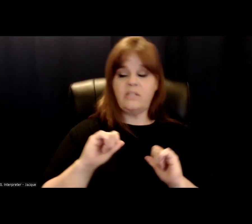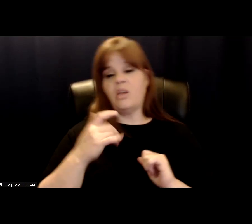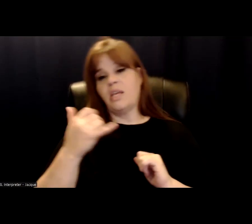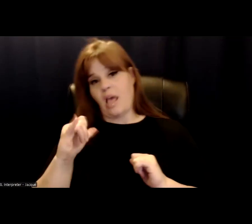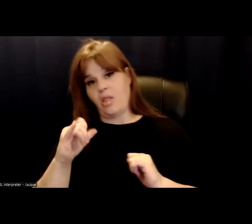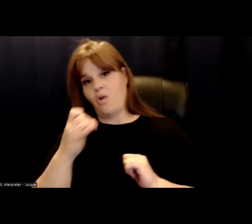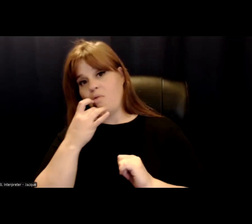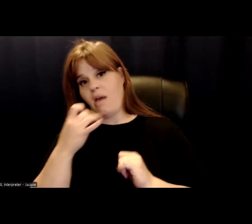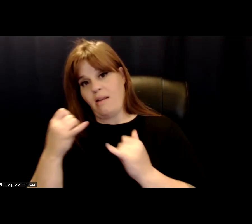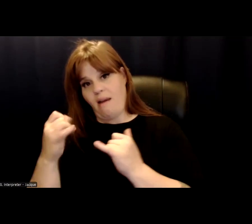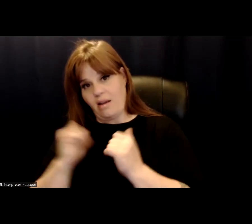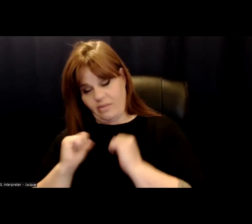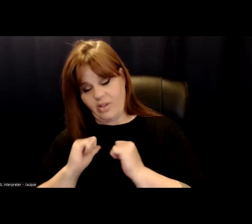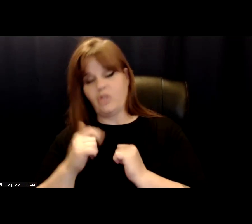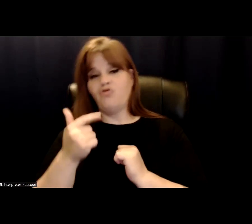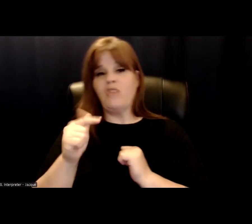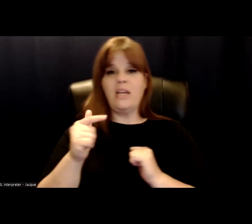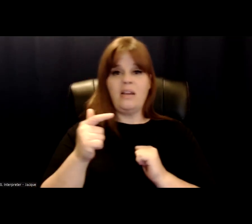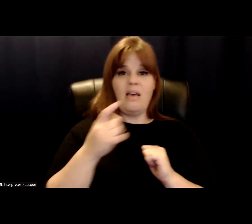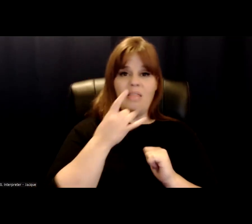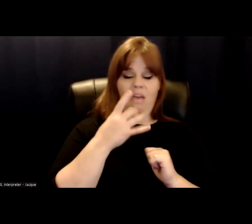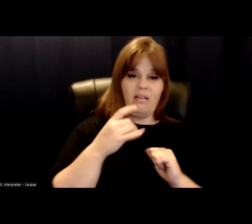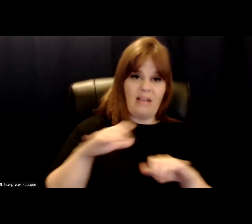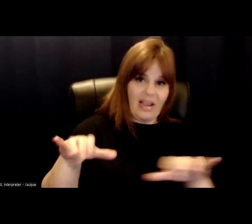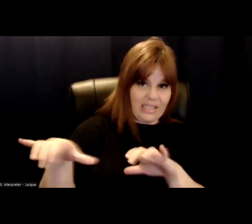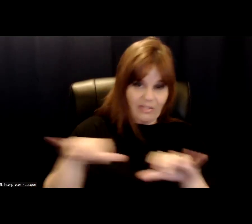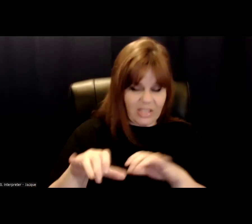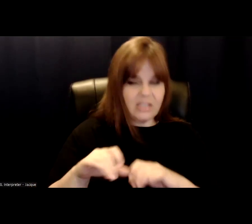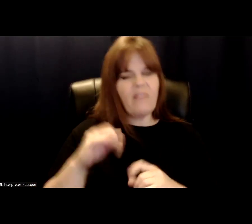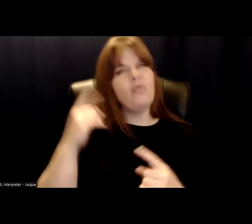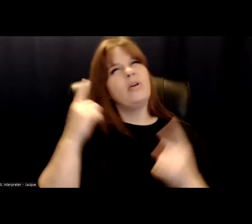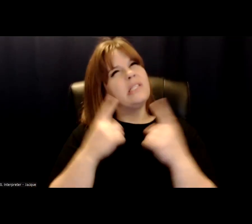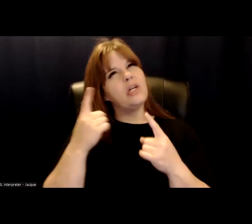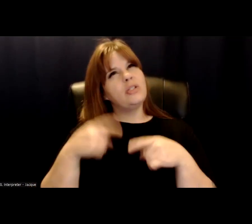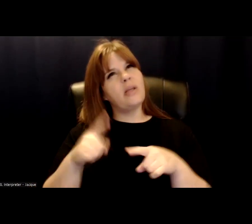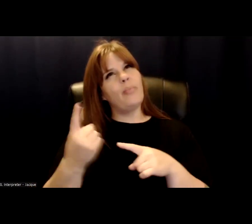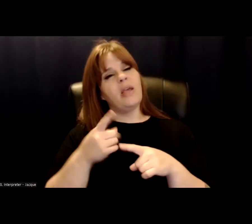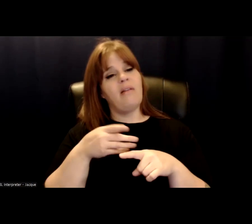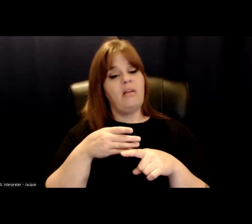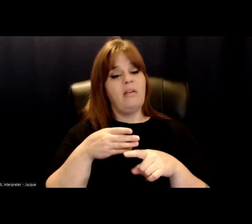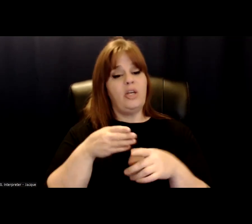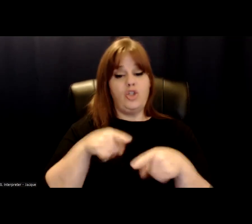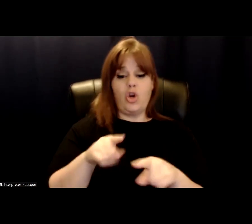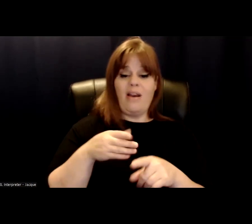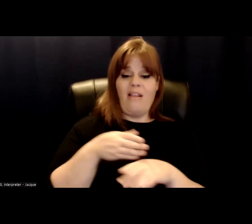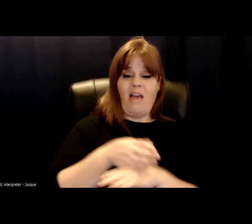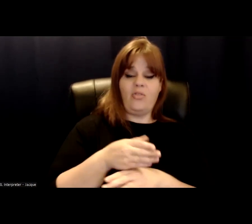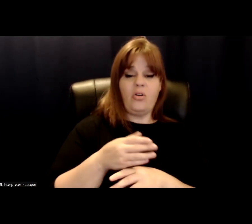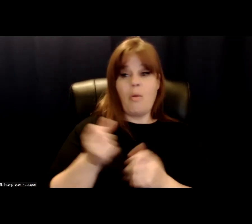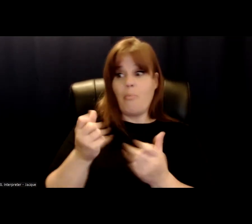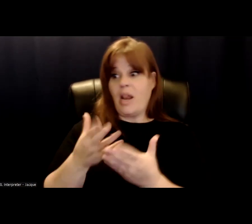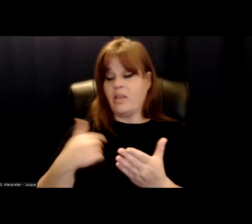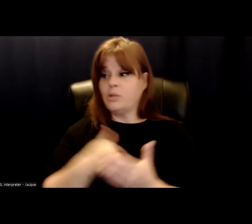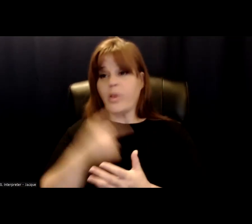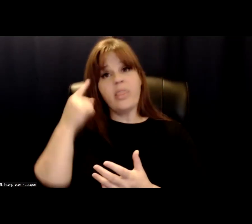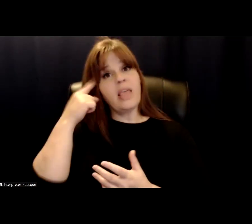light activities. If you really consider how you feel after doing something and while doing something, a lot of things we'd think of as green really